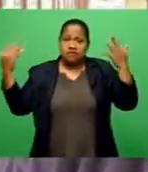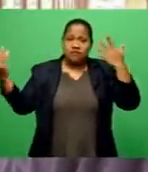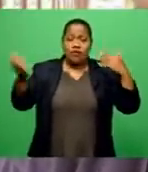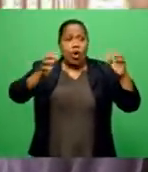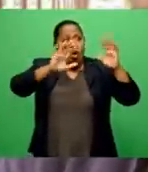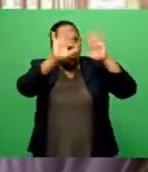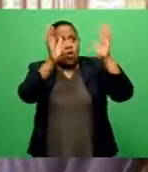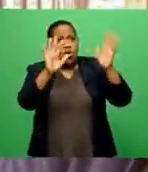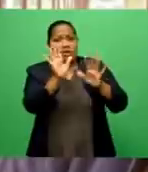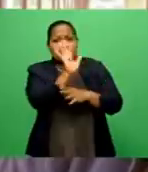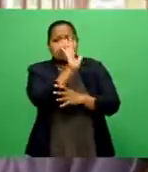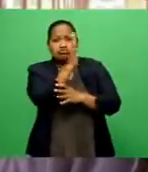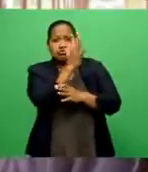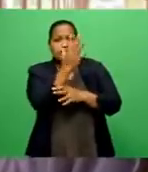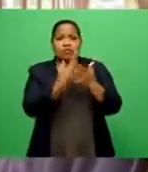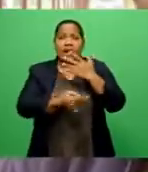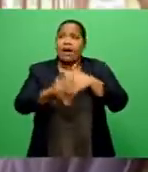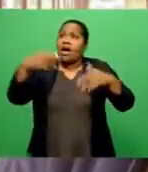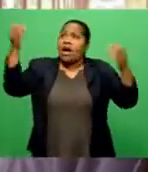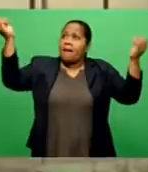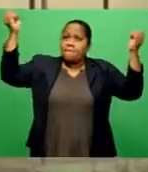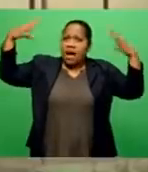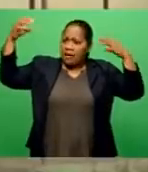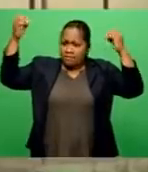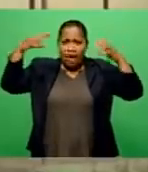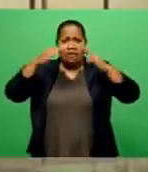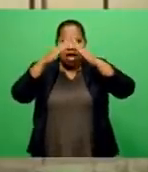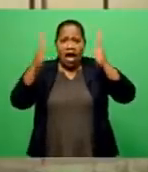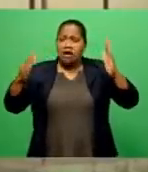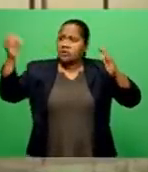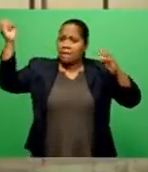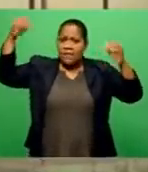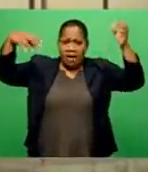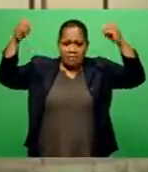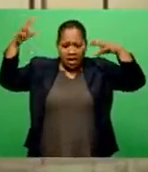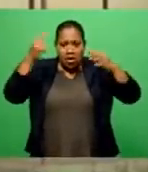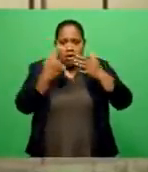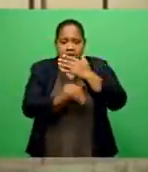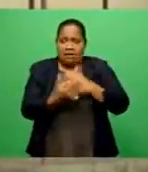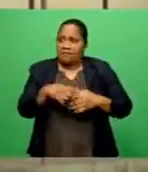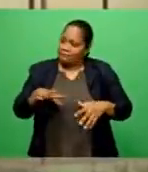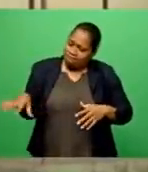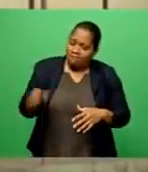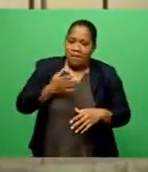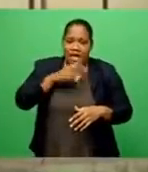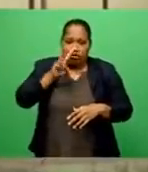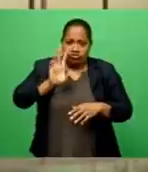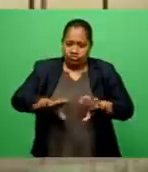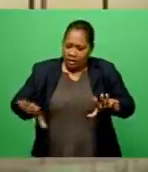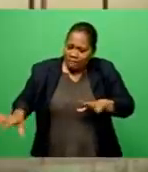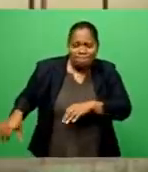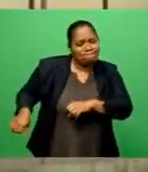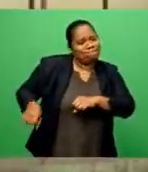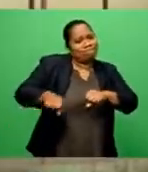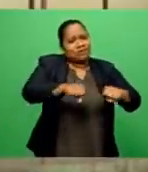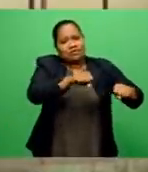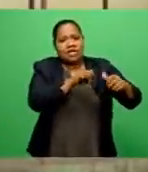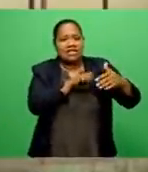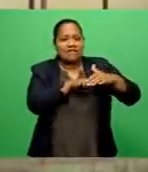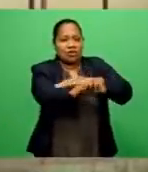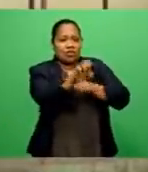started falling on top of our house, I took my 2 children and we came straight to the evacuation center